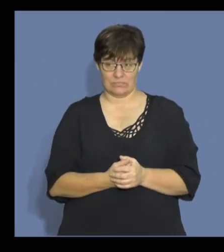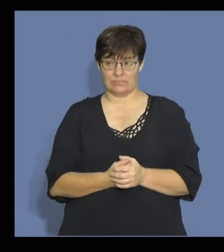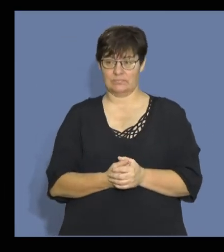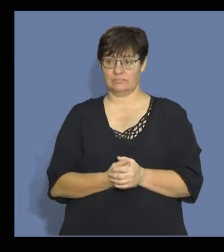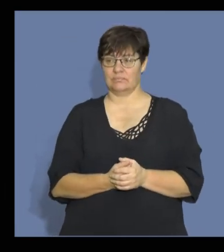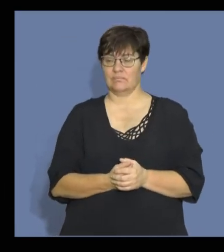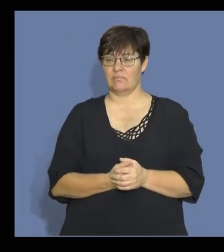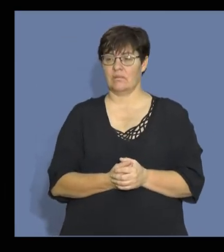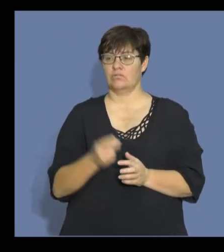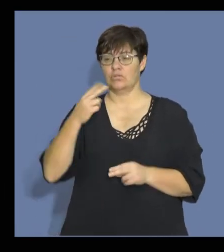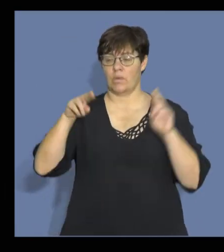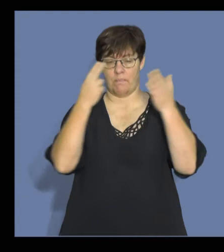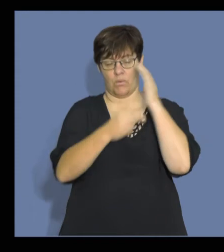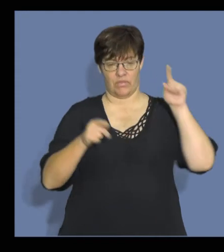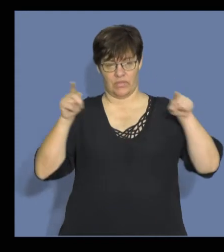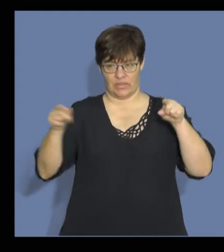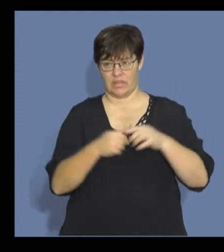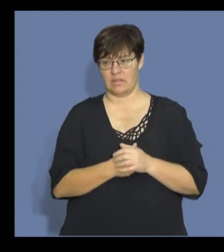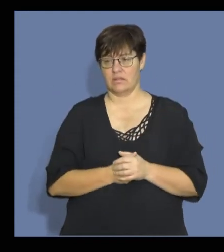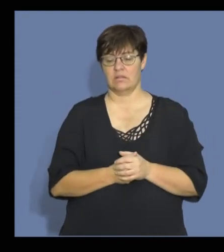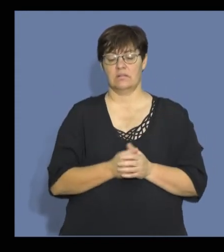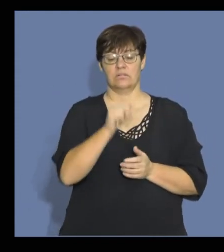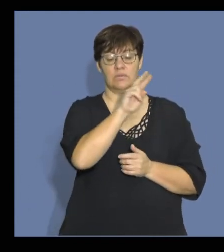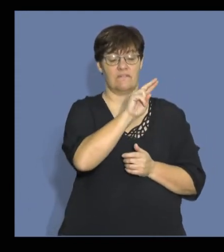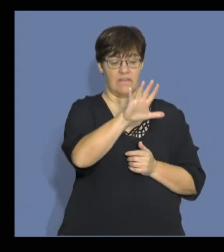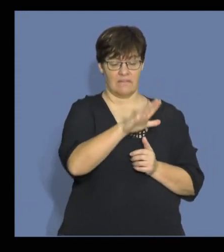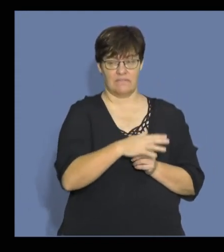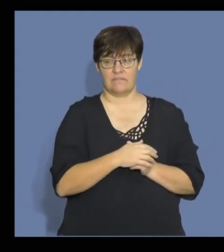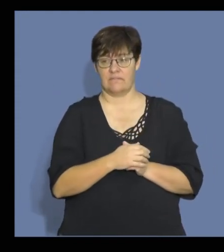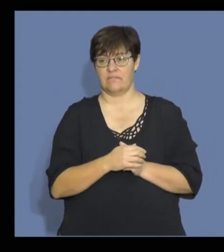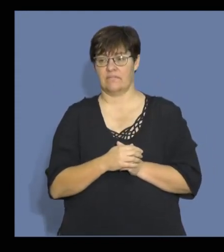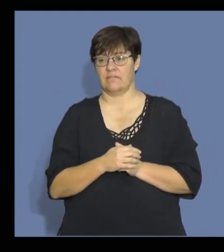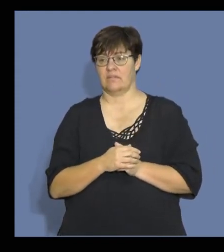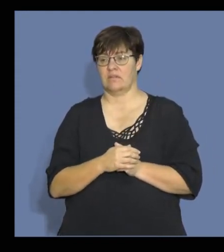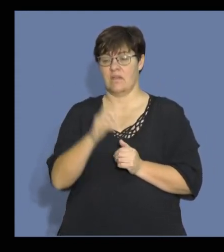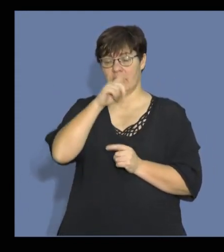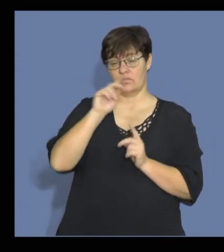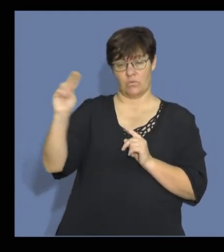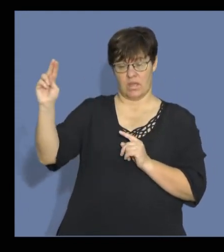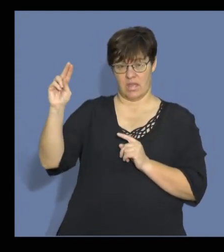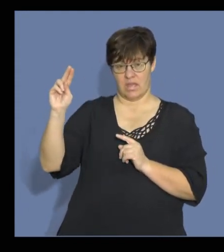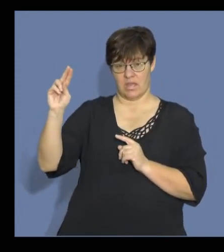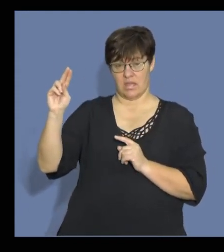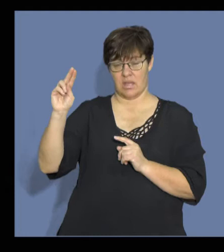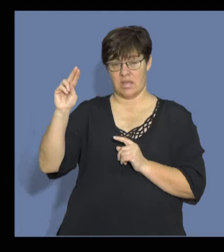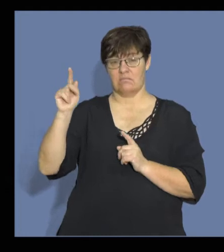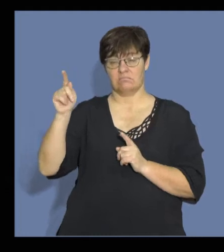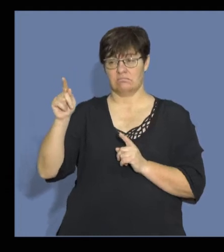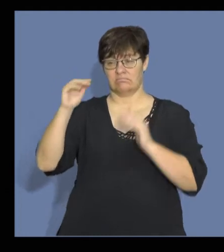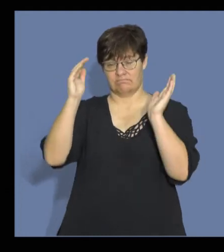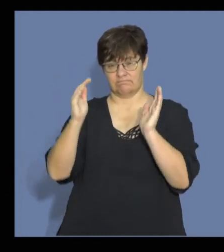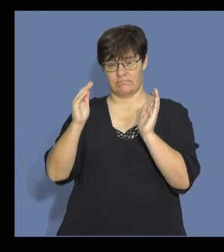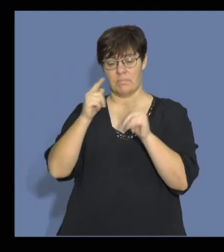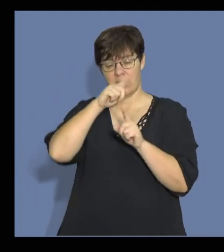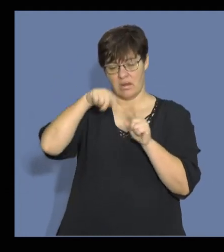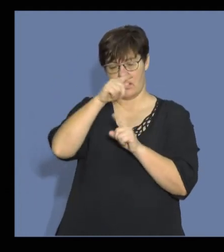And so that's what I'm going to do is I'm going to square both sides. I'm going to get 5 squared, which is 25. If I square a square